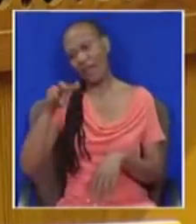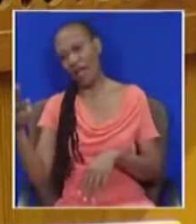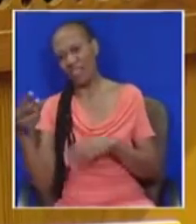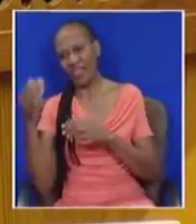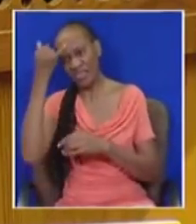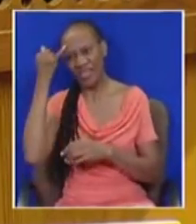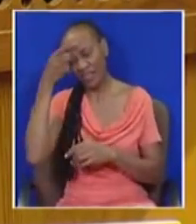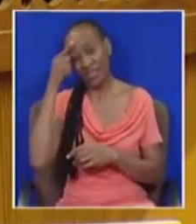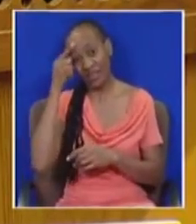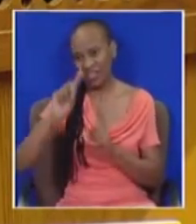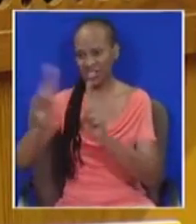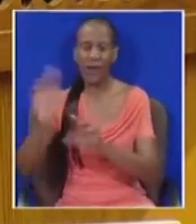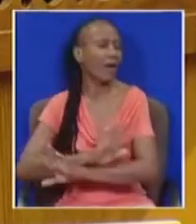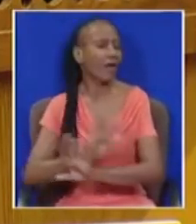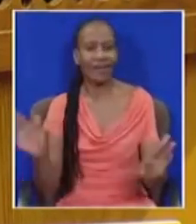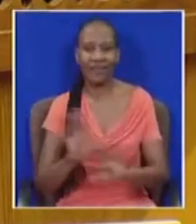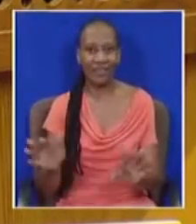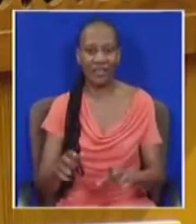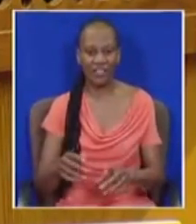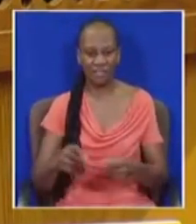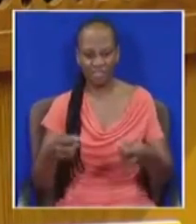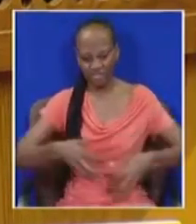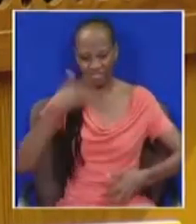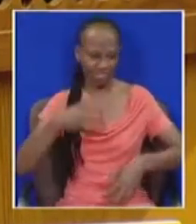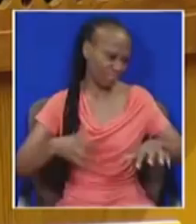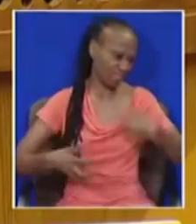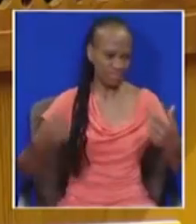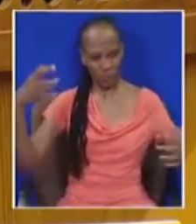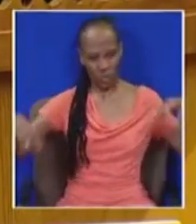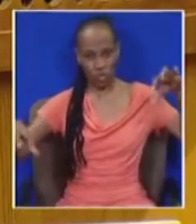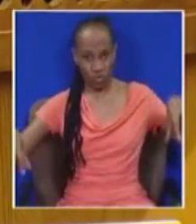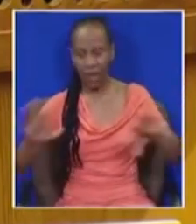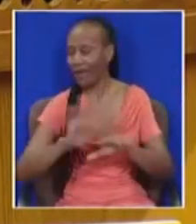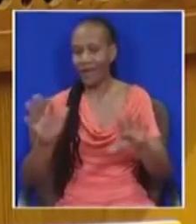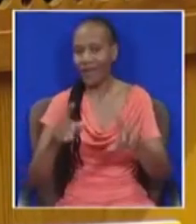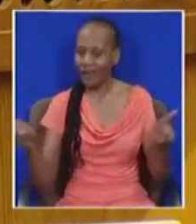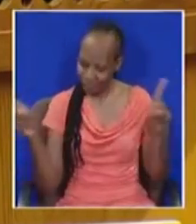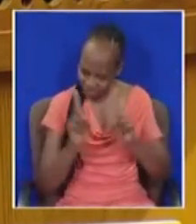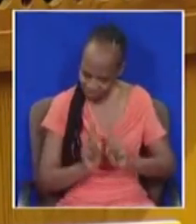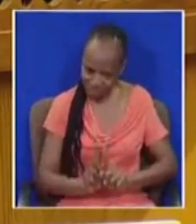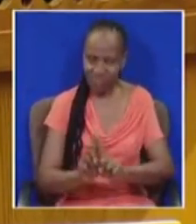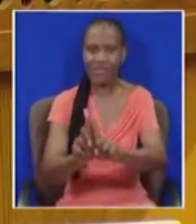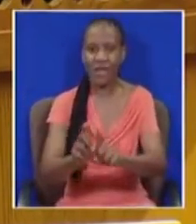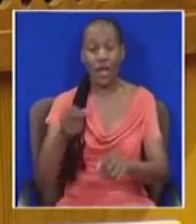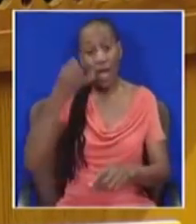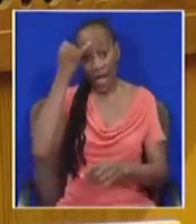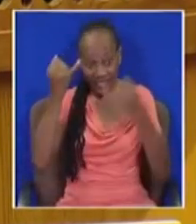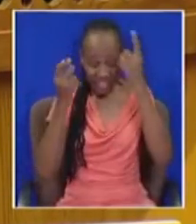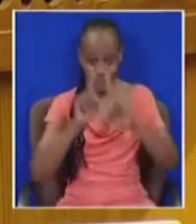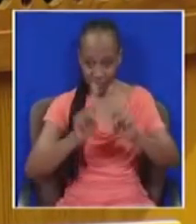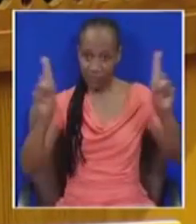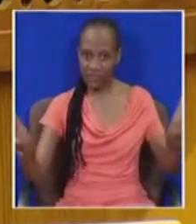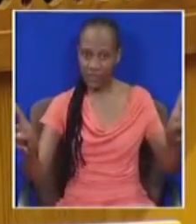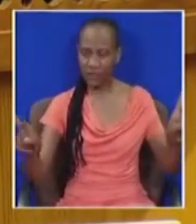think different. We are not enemies. We are opponents. When we differ, we must